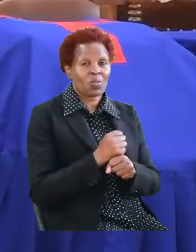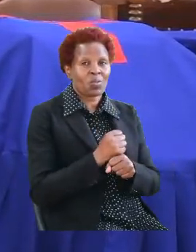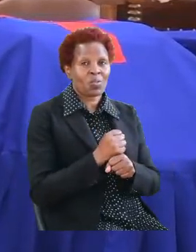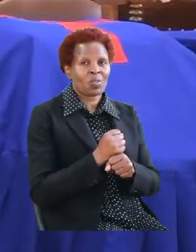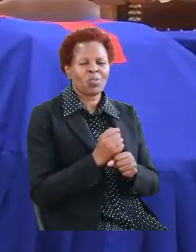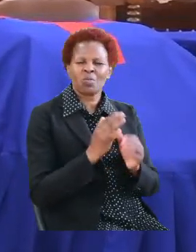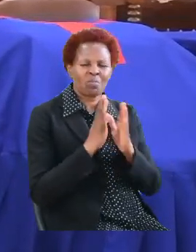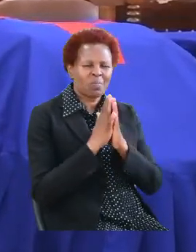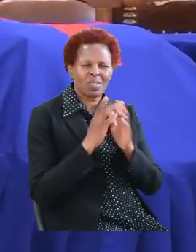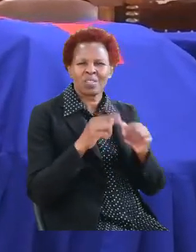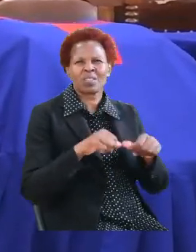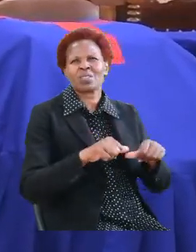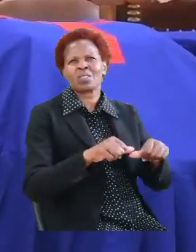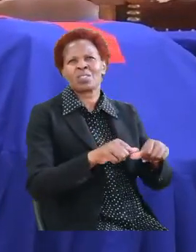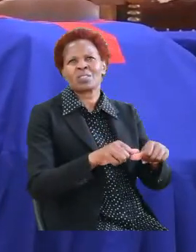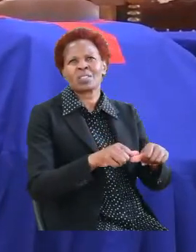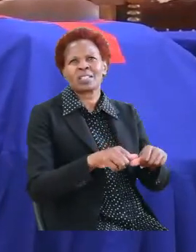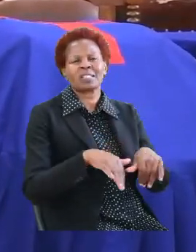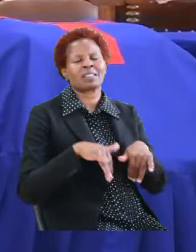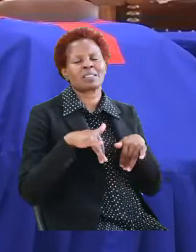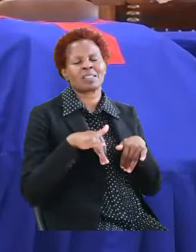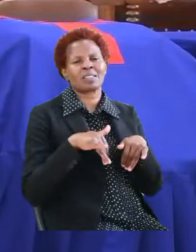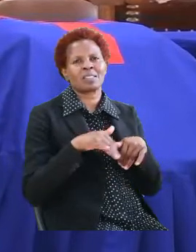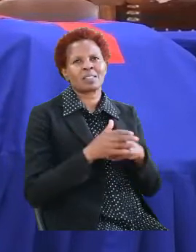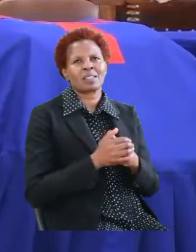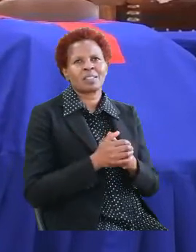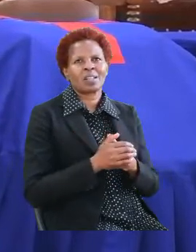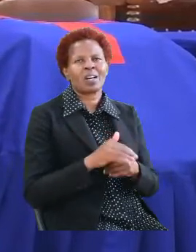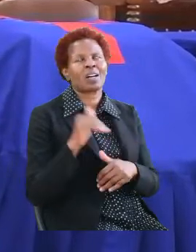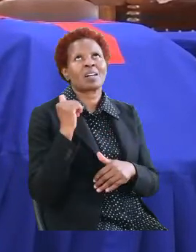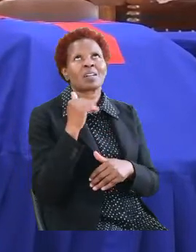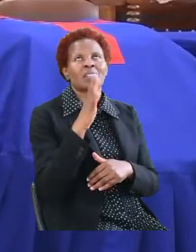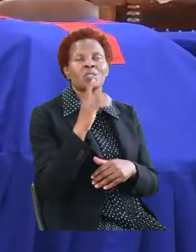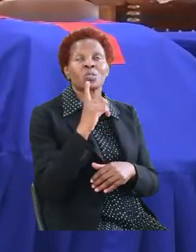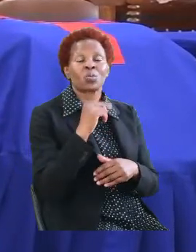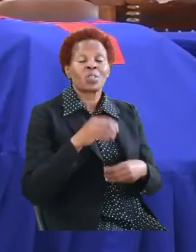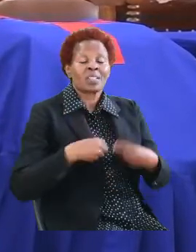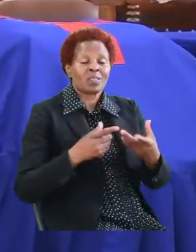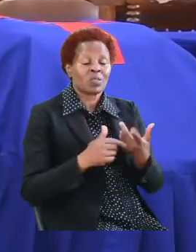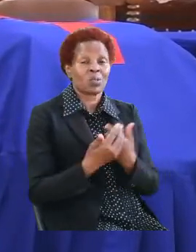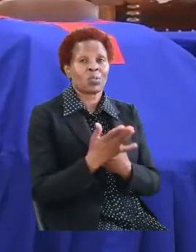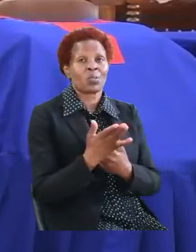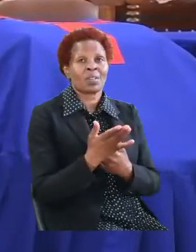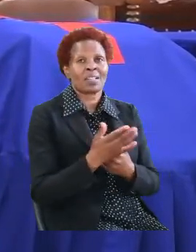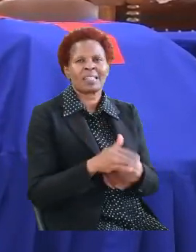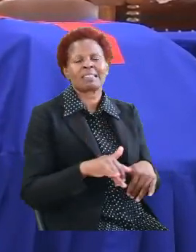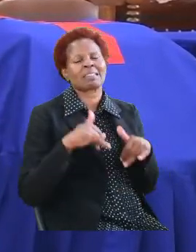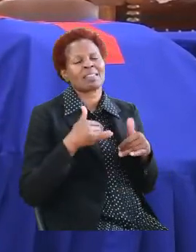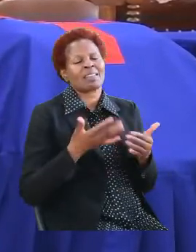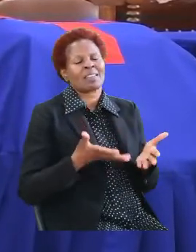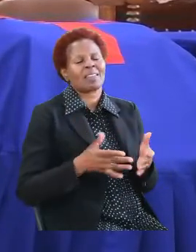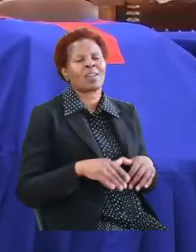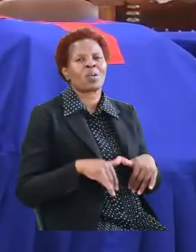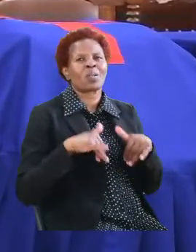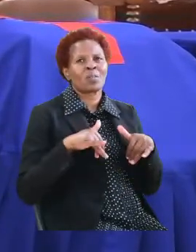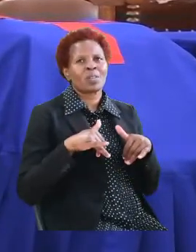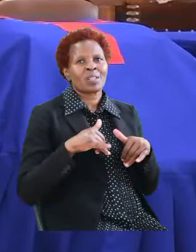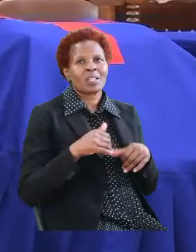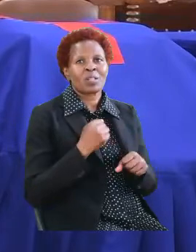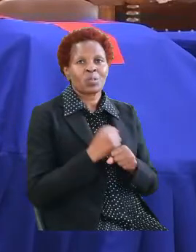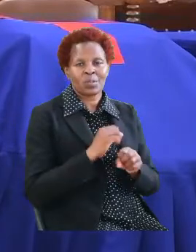just pray and stay around? Do you just ask the Lord to give unto you and you're just there waiting without doing